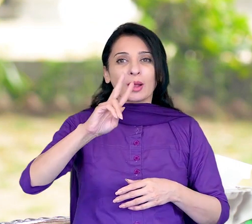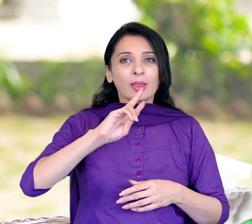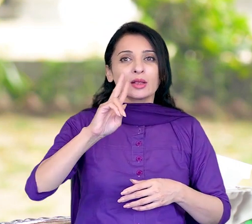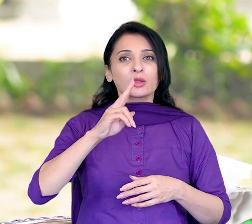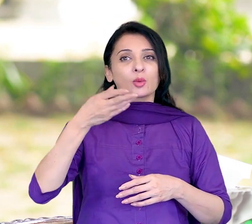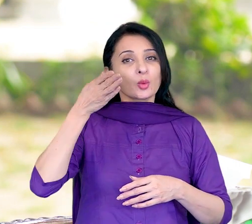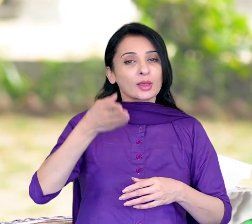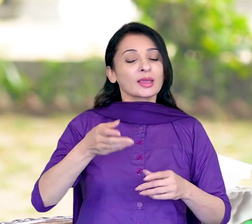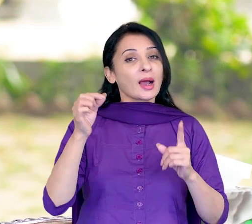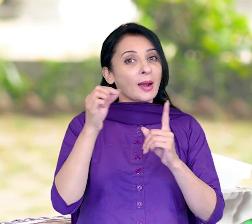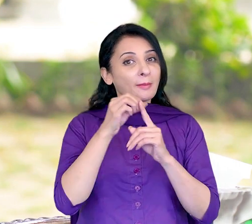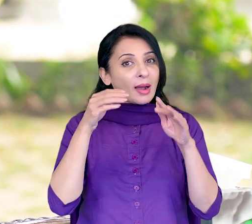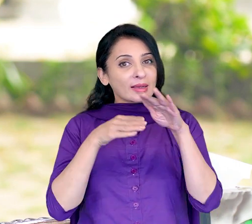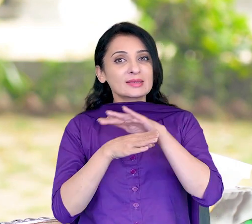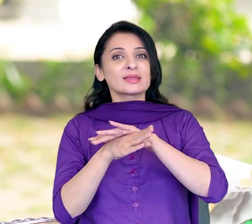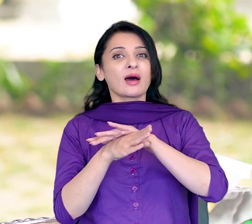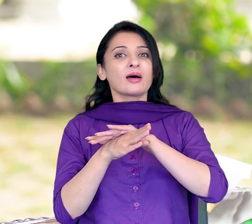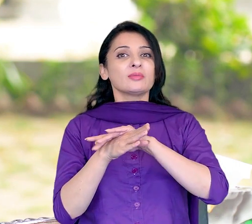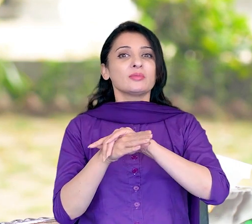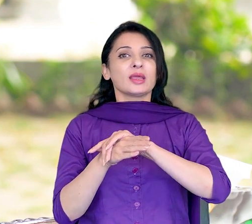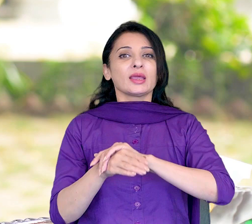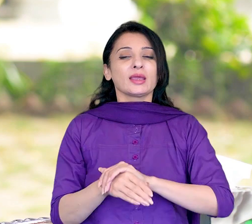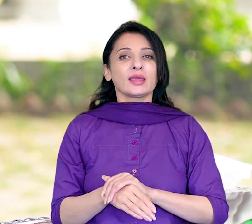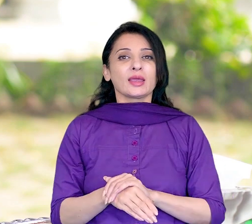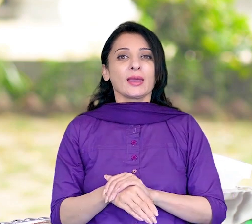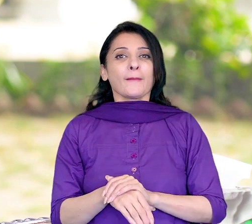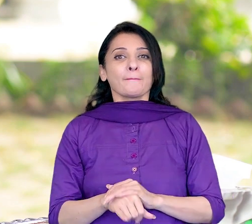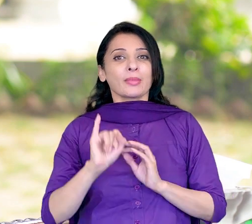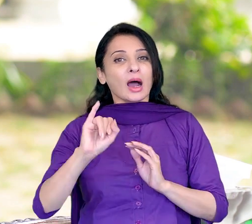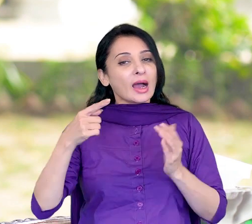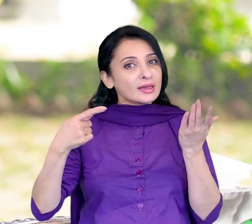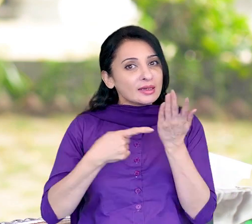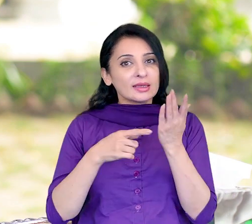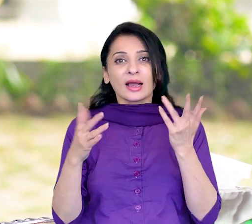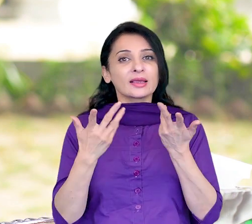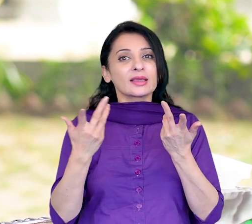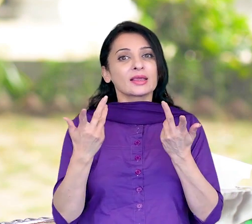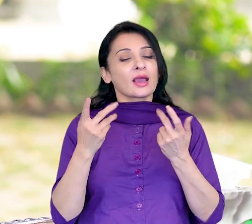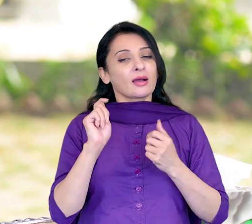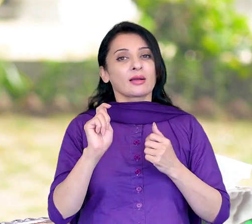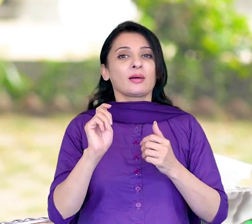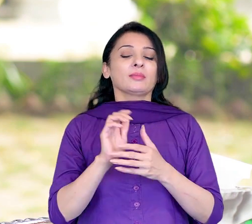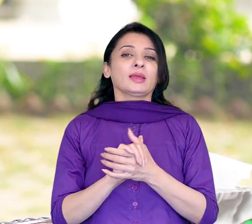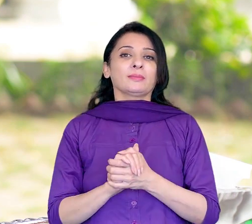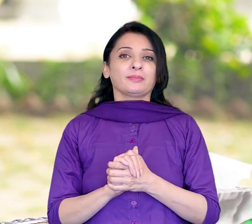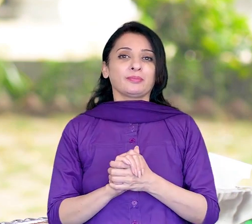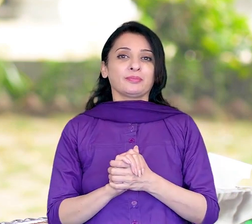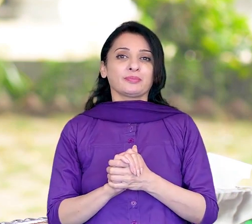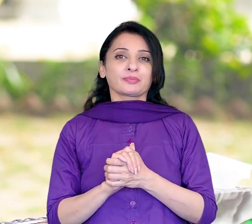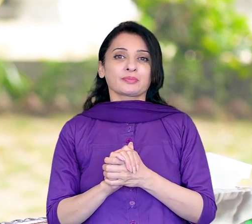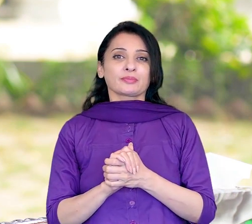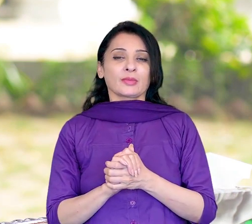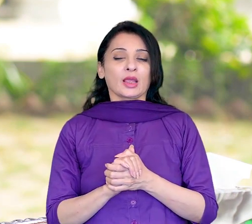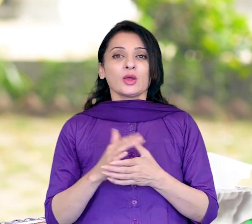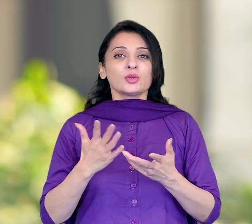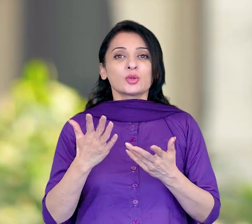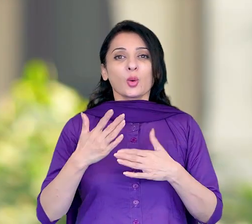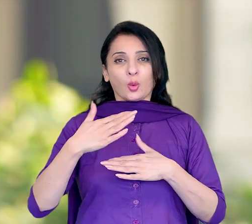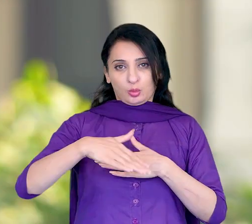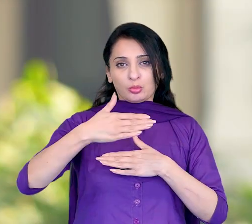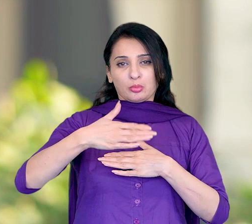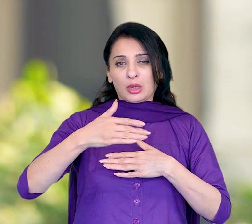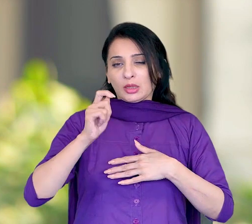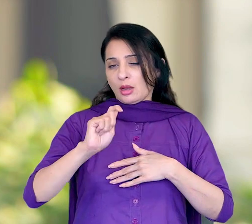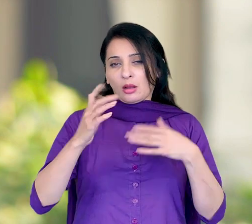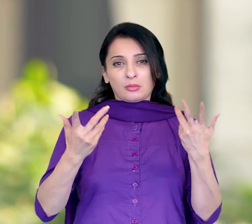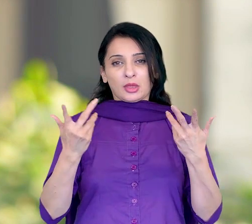in healthcare in Pakistan and abroad, and also what is a paperless information system.